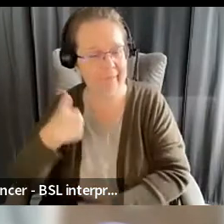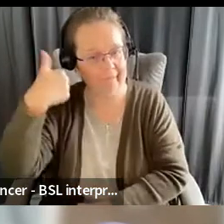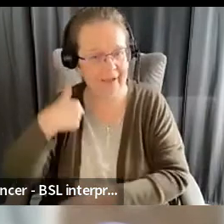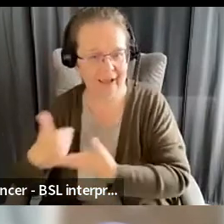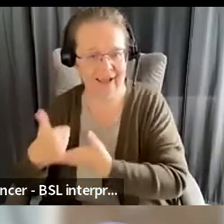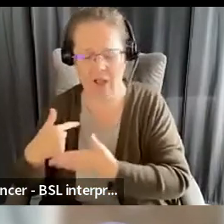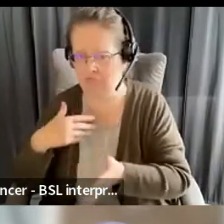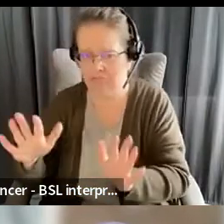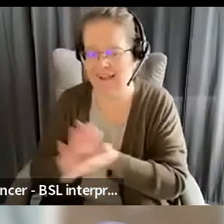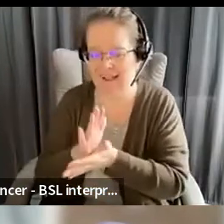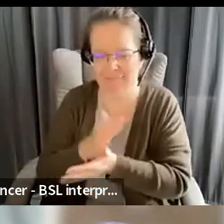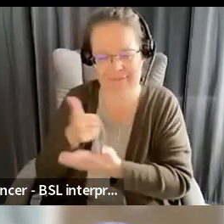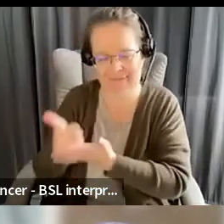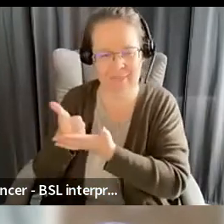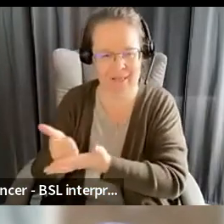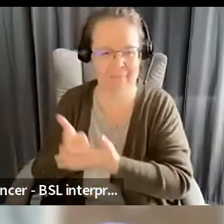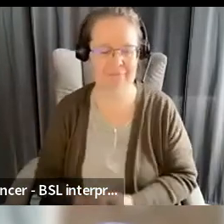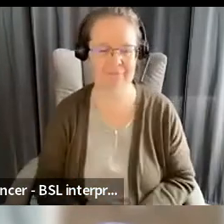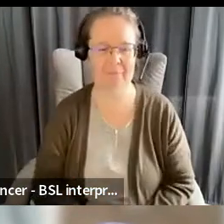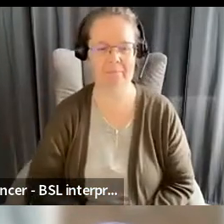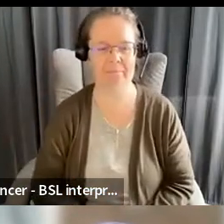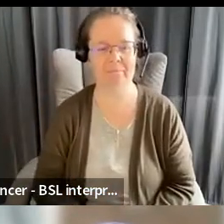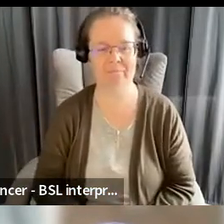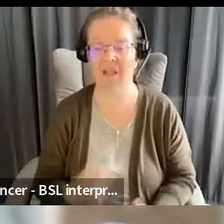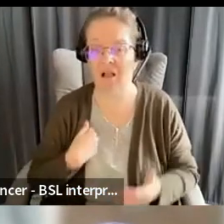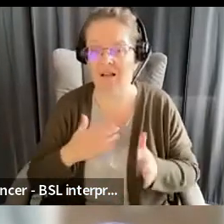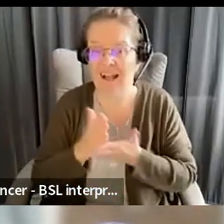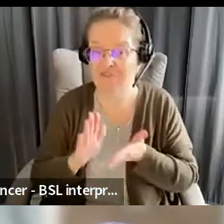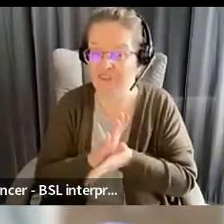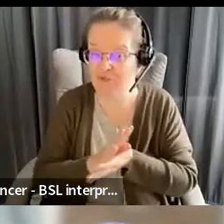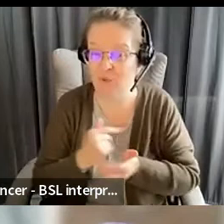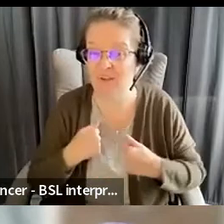more than happy to do. I enjoy it.